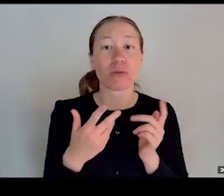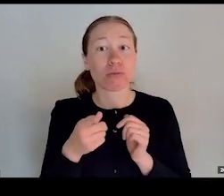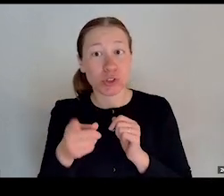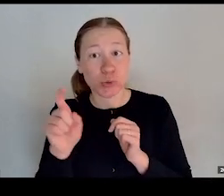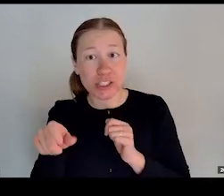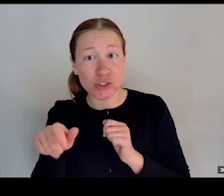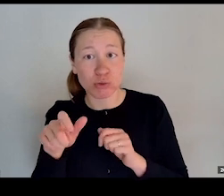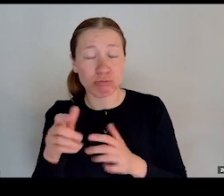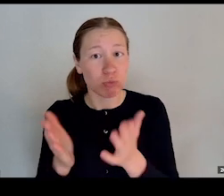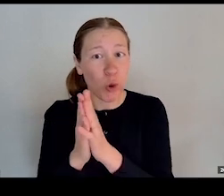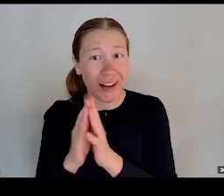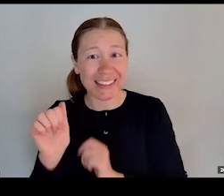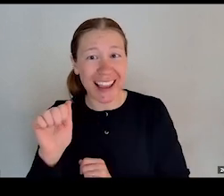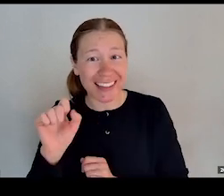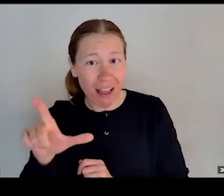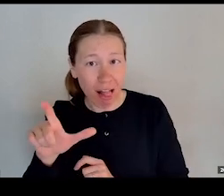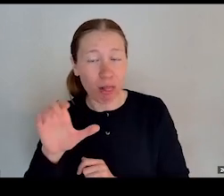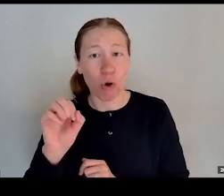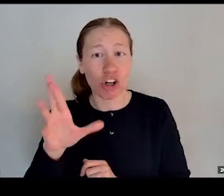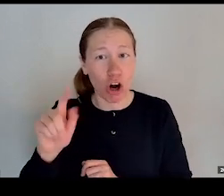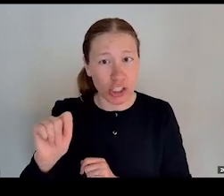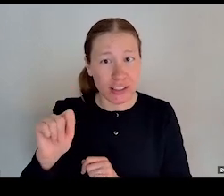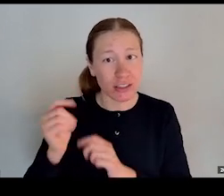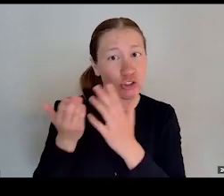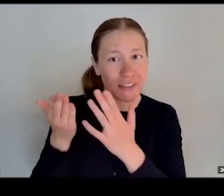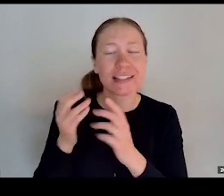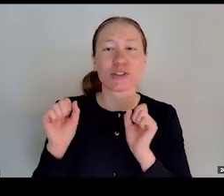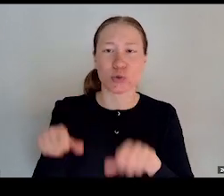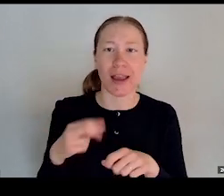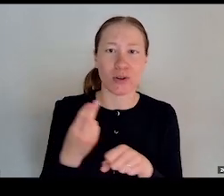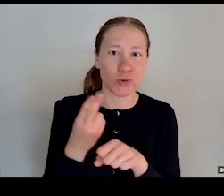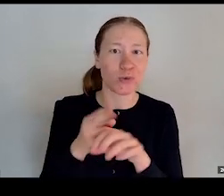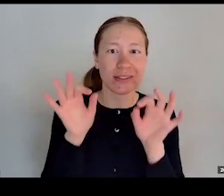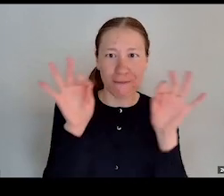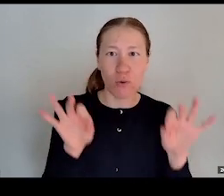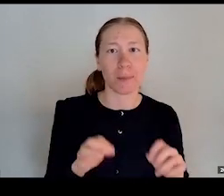CART services and a number of different resources on our campus.